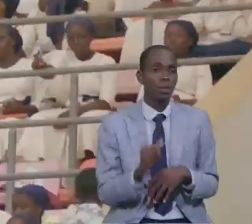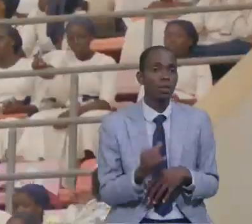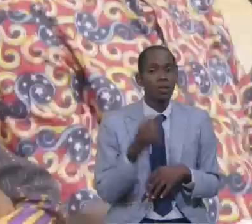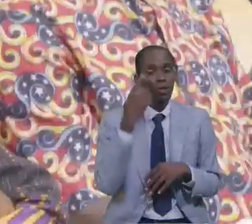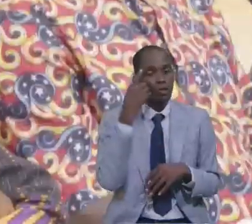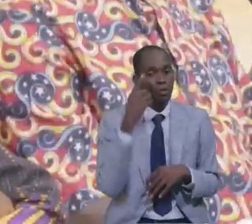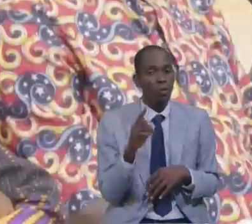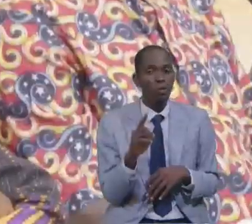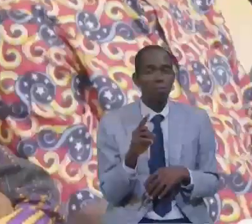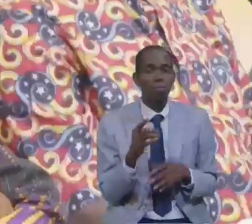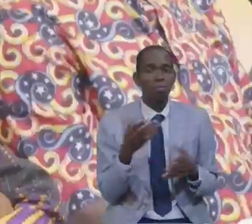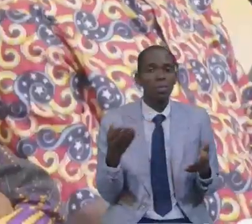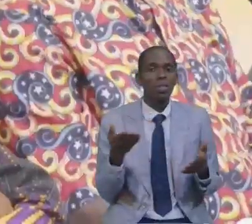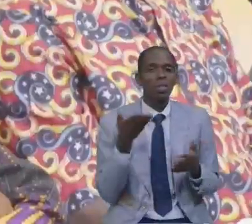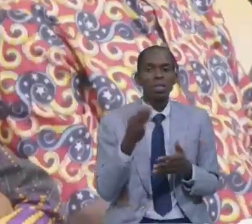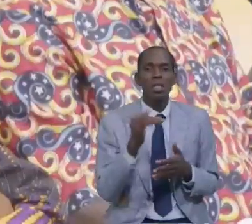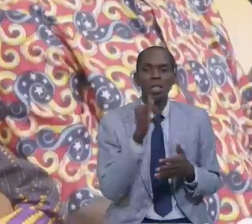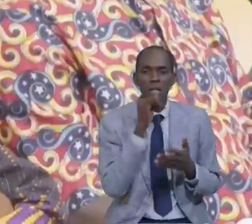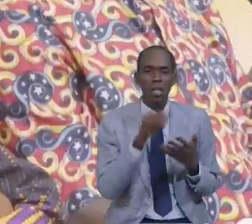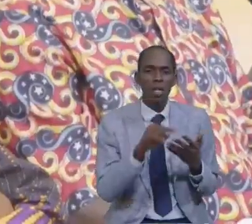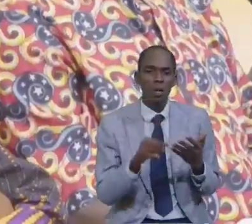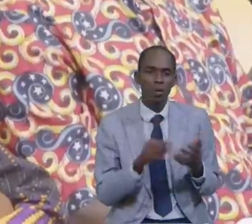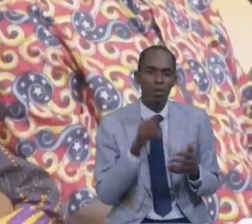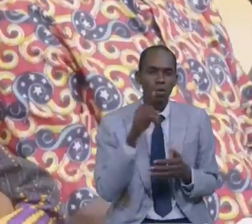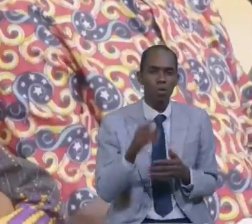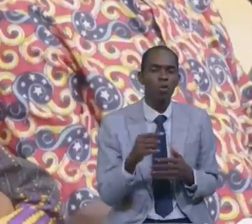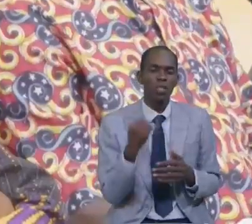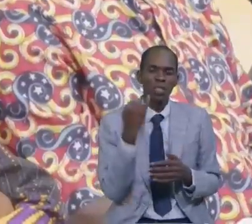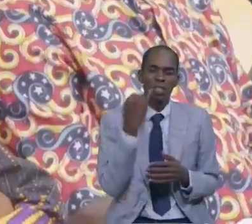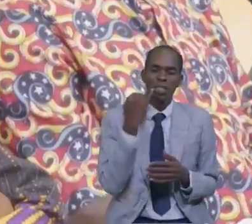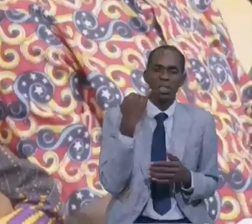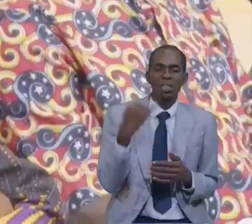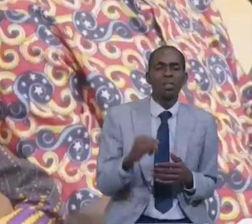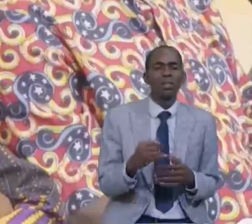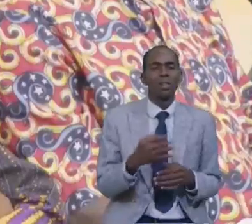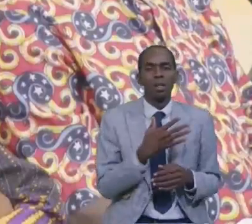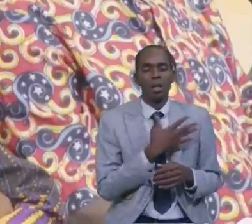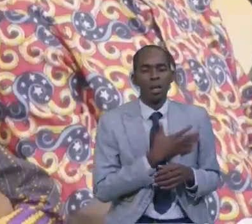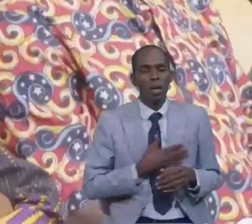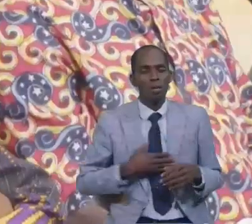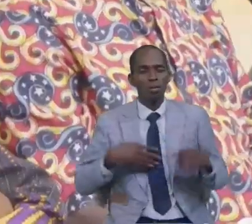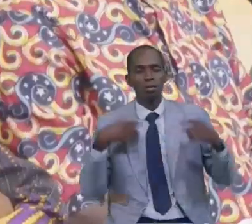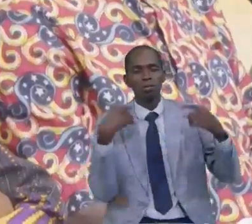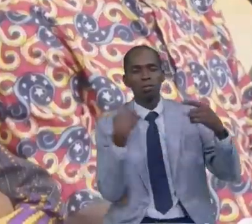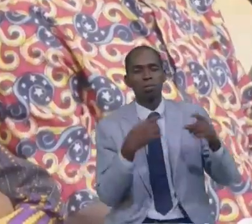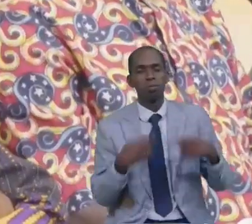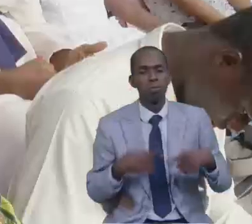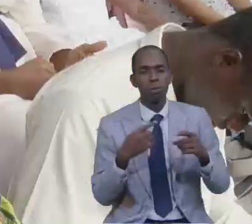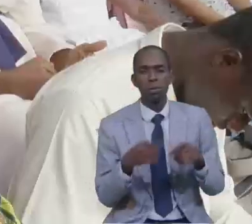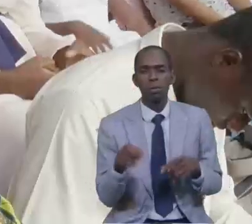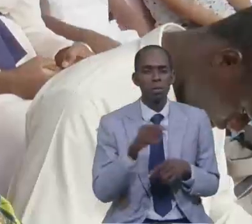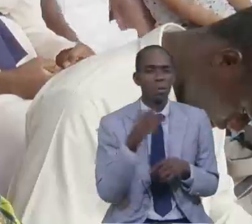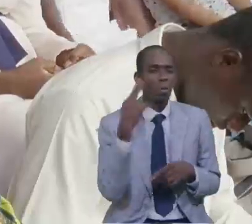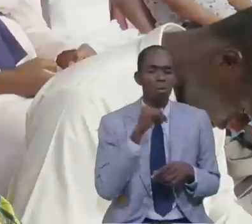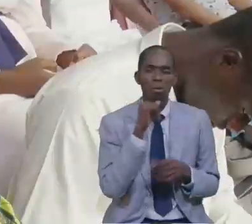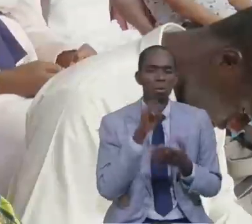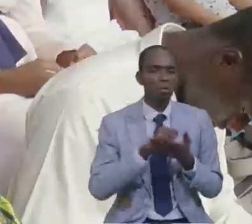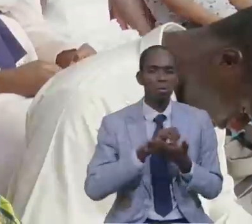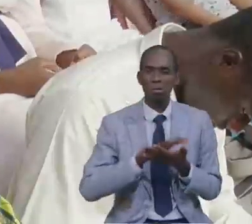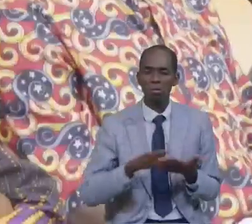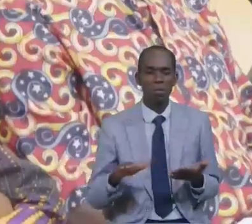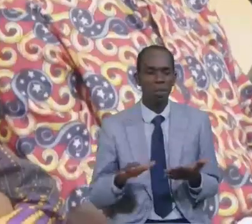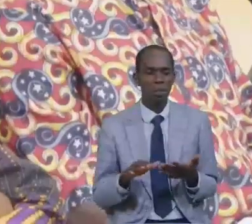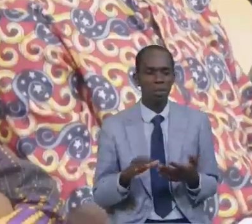were not sanctified. Envy and strife. And then it says,